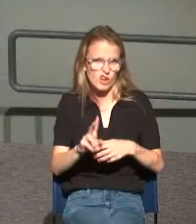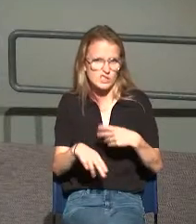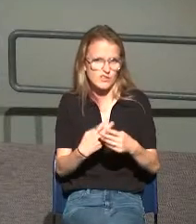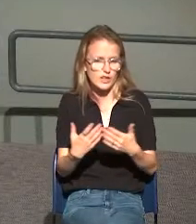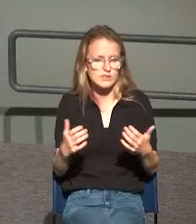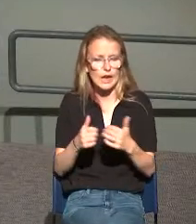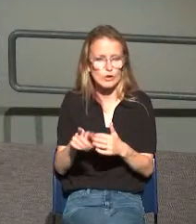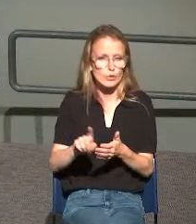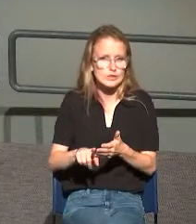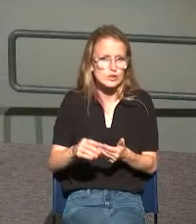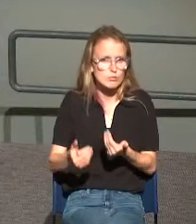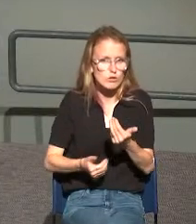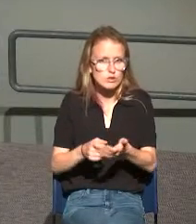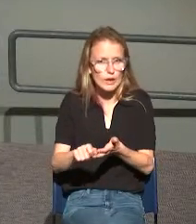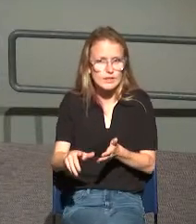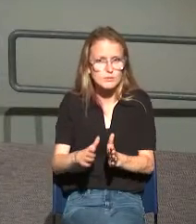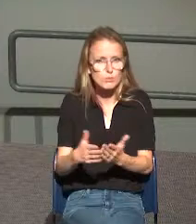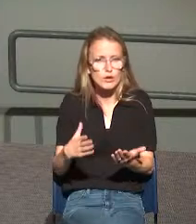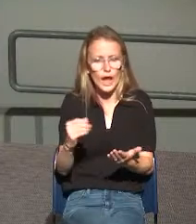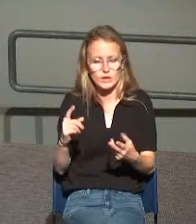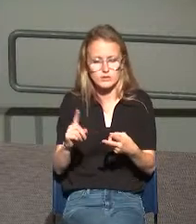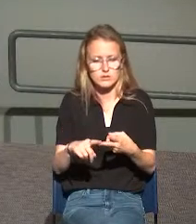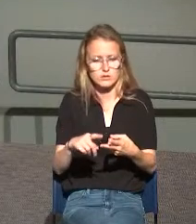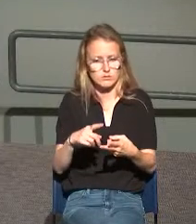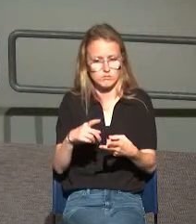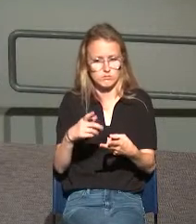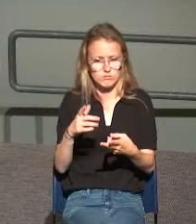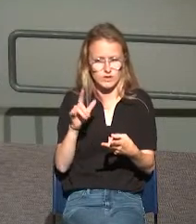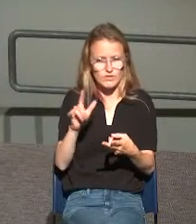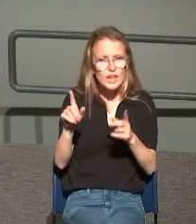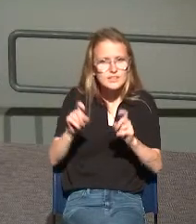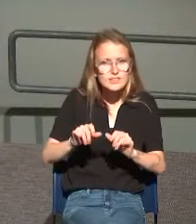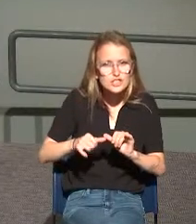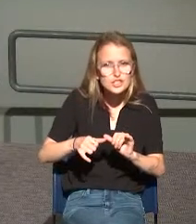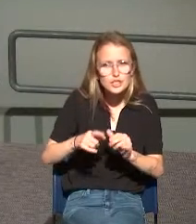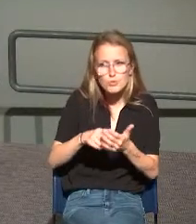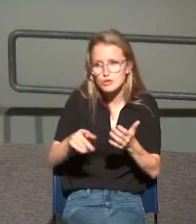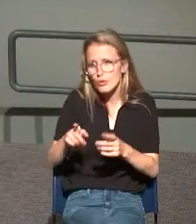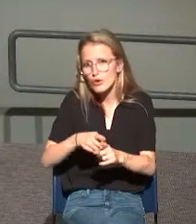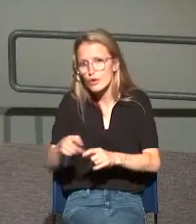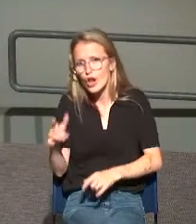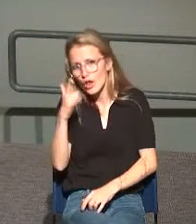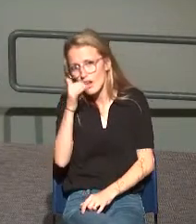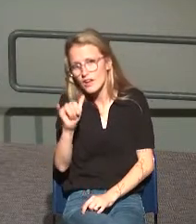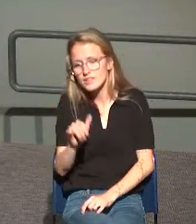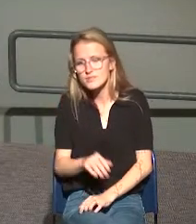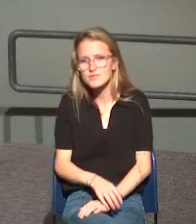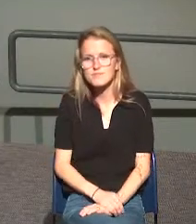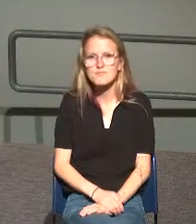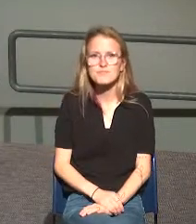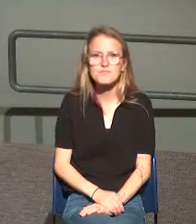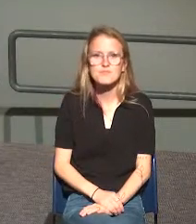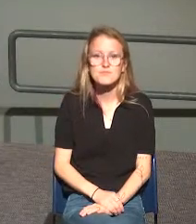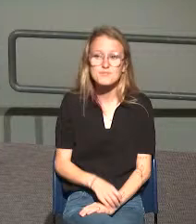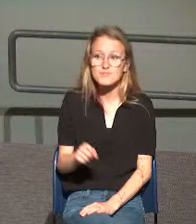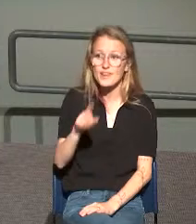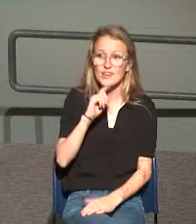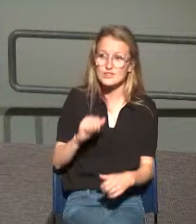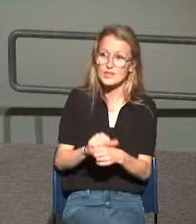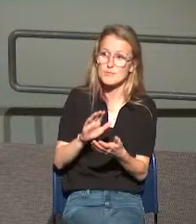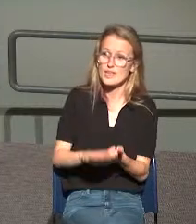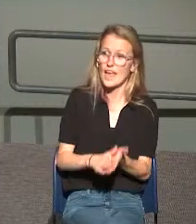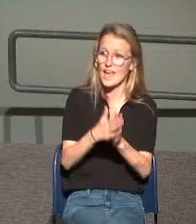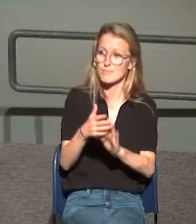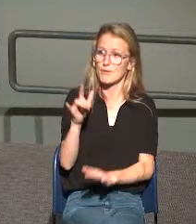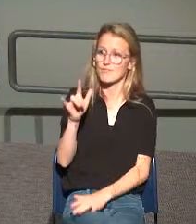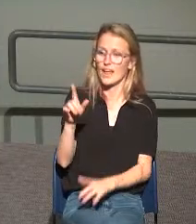research process in writing this book? And 2, what is a flight test engineer, and what was your career like? Yeah, so I actually became a flight test engineer